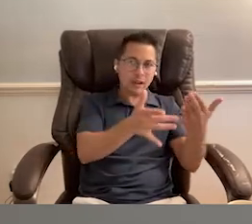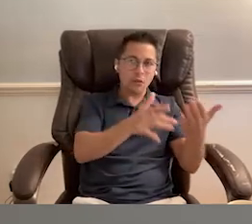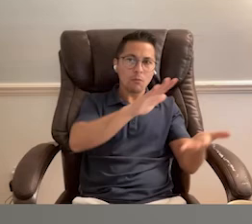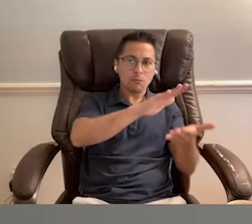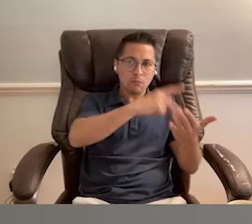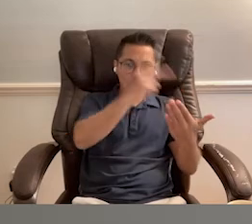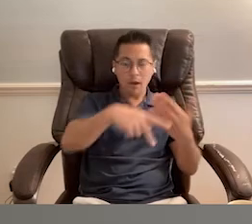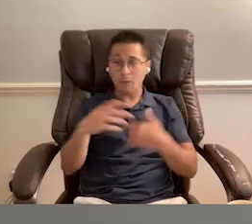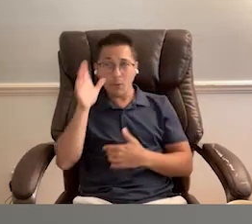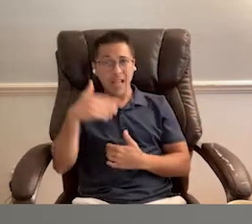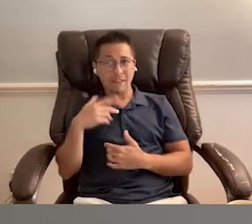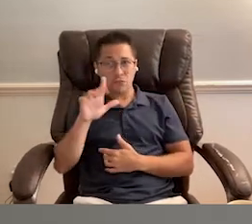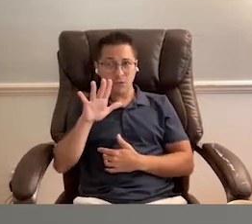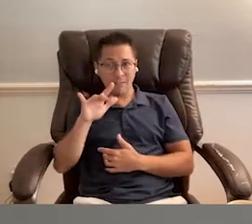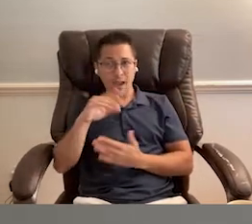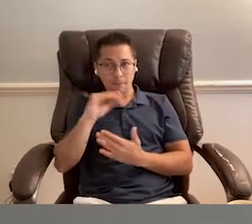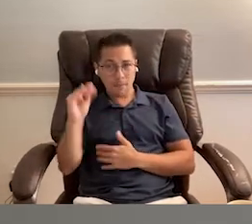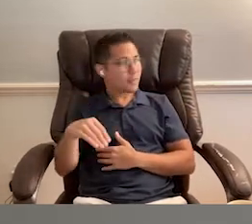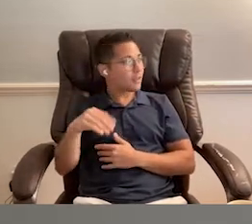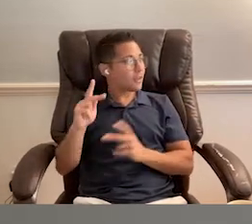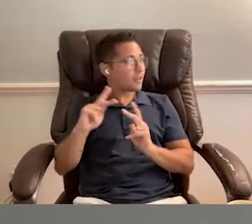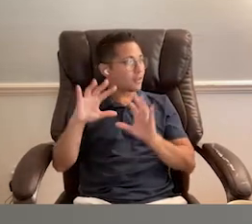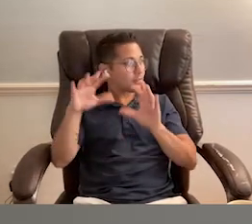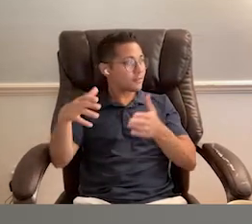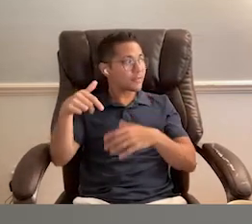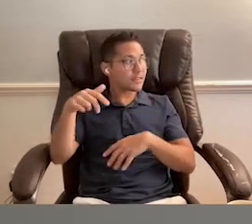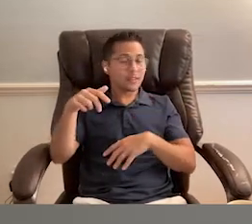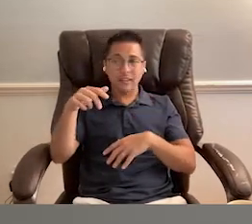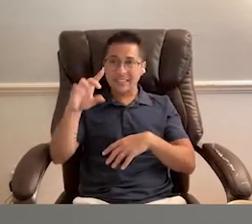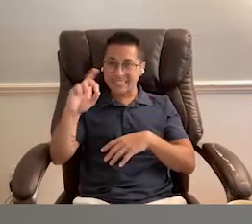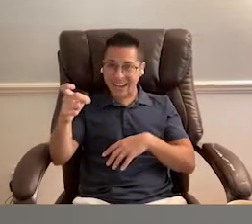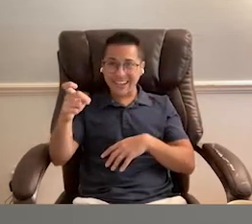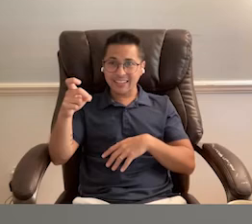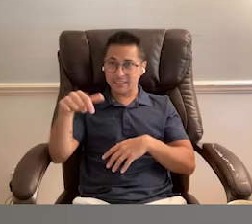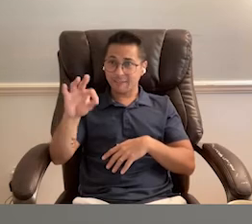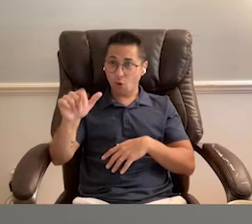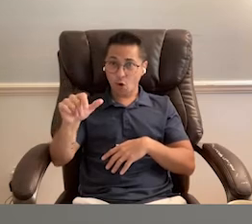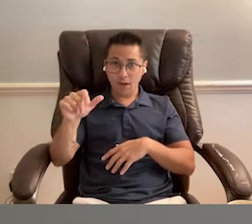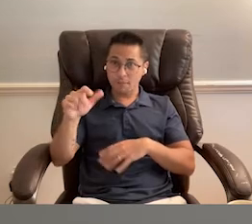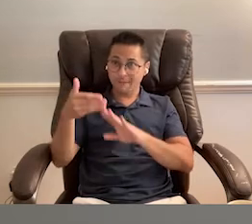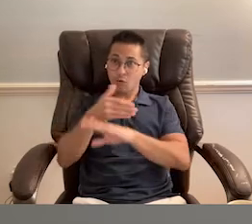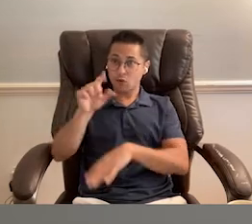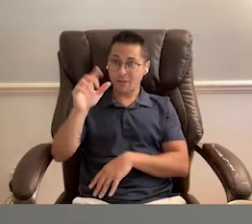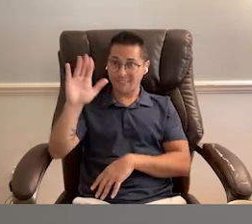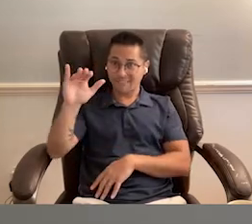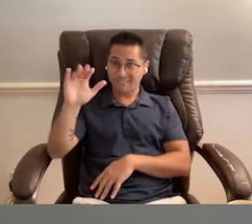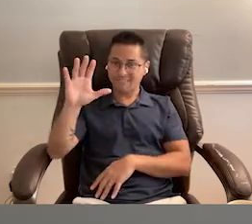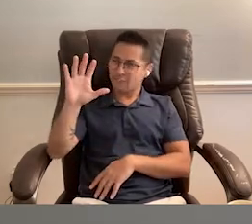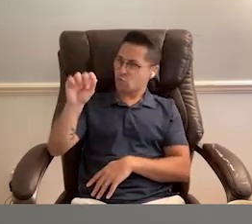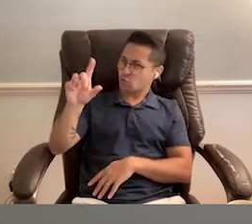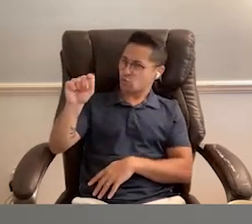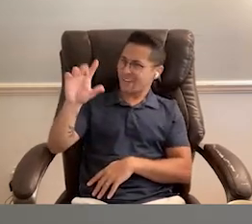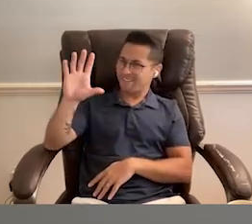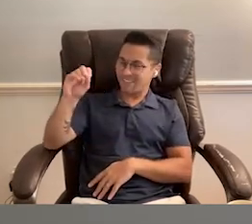25% of our population with a diagnosed disability in Florida by 2050 if we don't figure a way to get it done. Yeah. We're gonna-